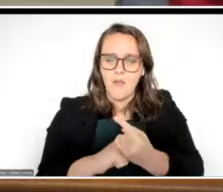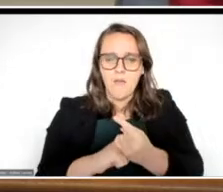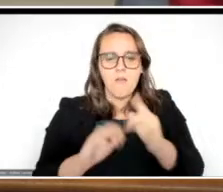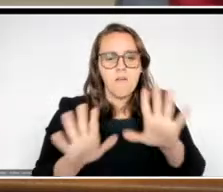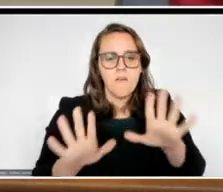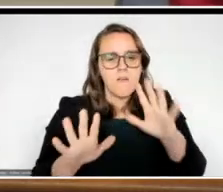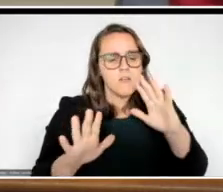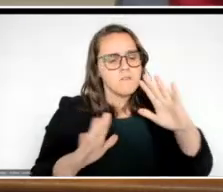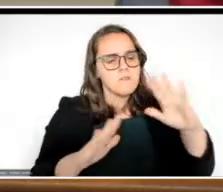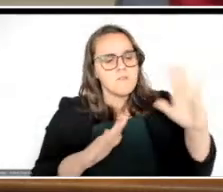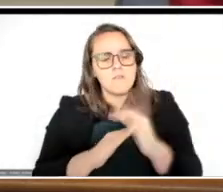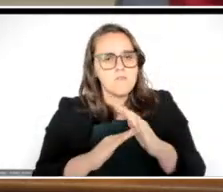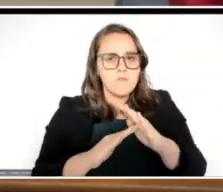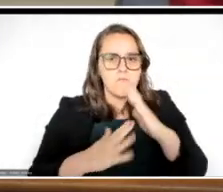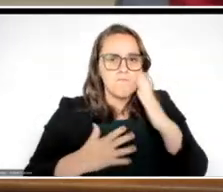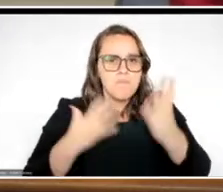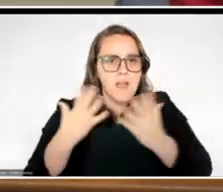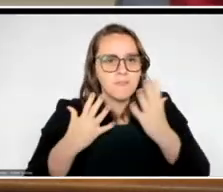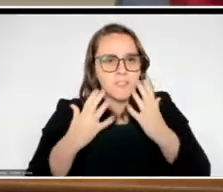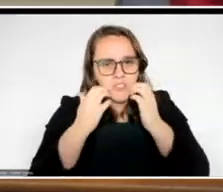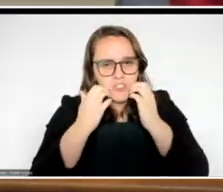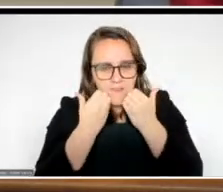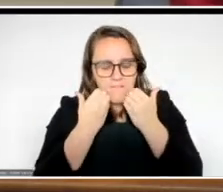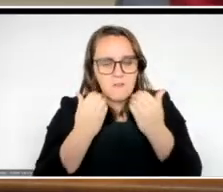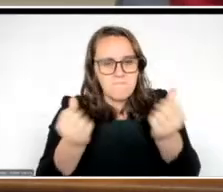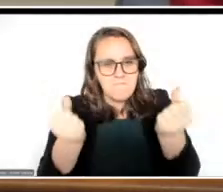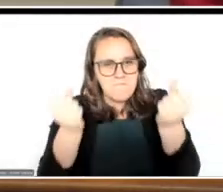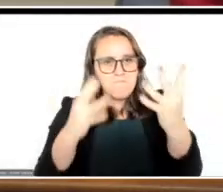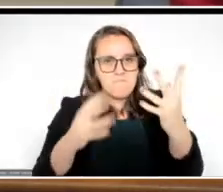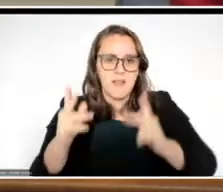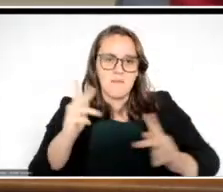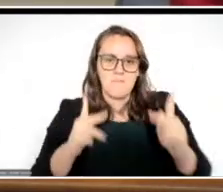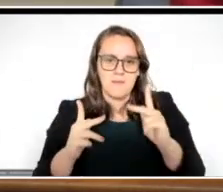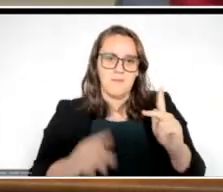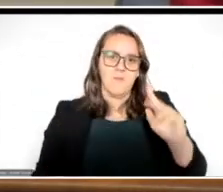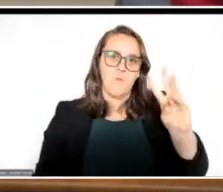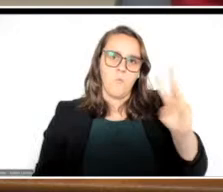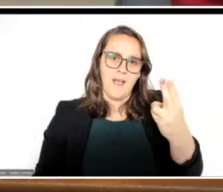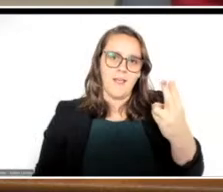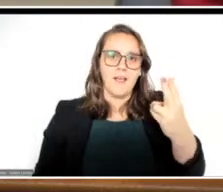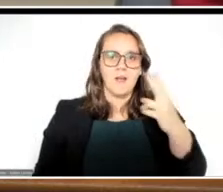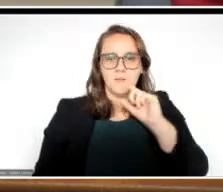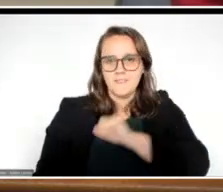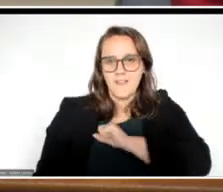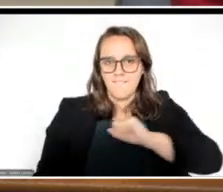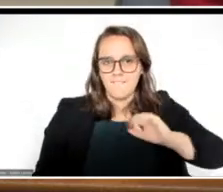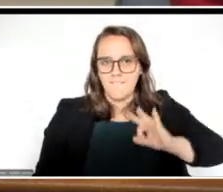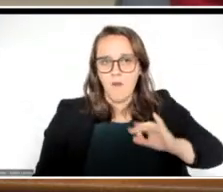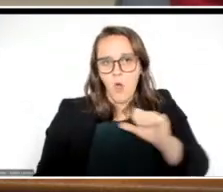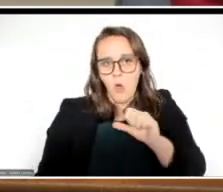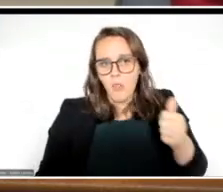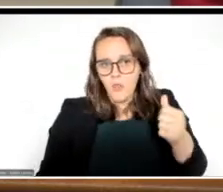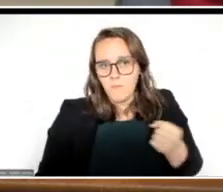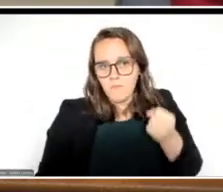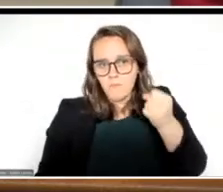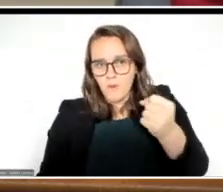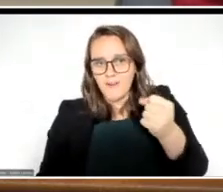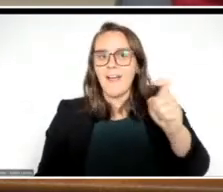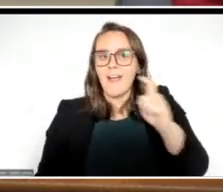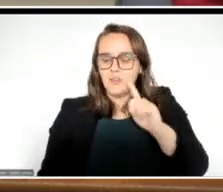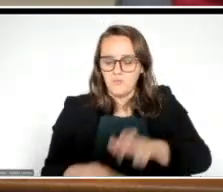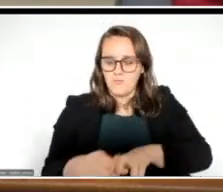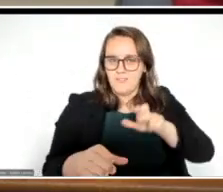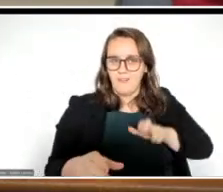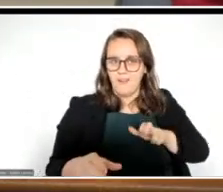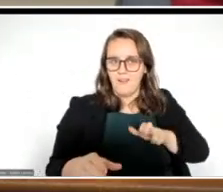so outrageous that it prompted numerous members of the White House staff and other Trump appointees to resign. In prior hearings, you've heard Deputy National